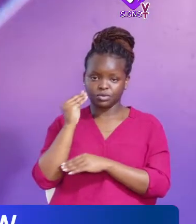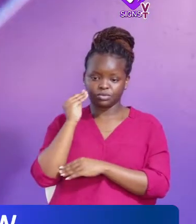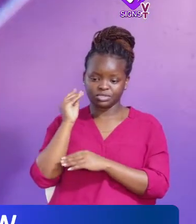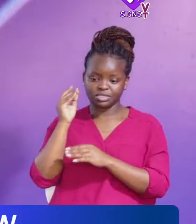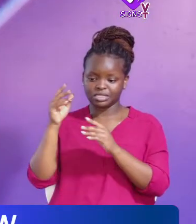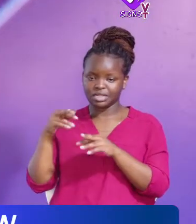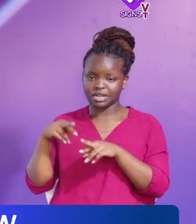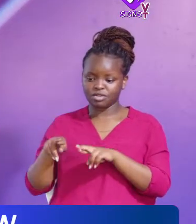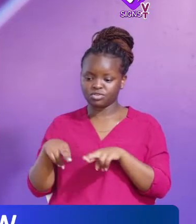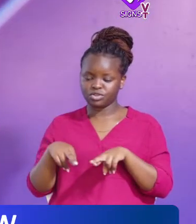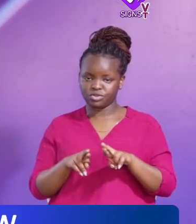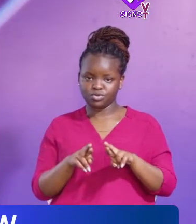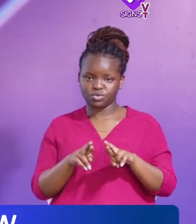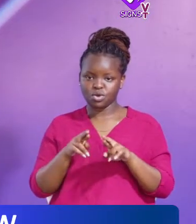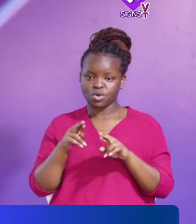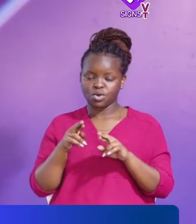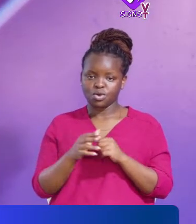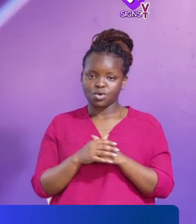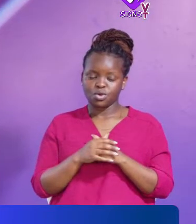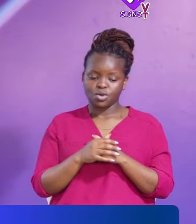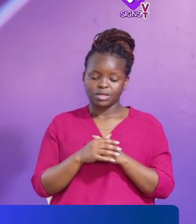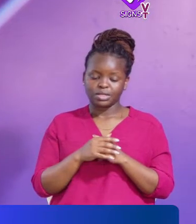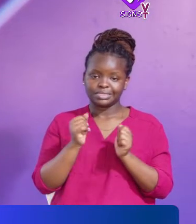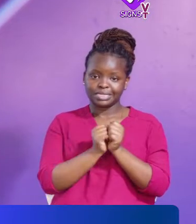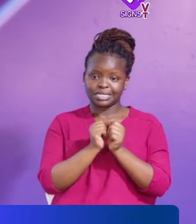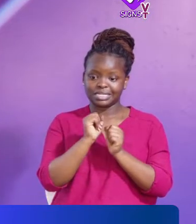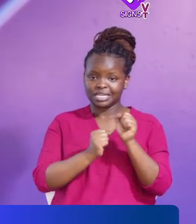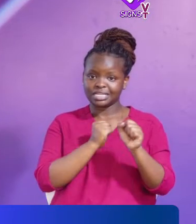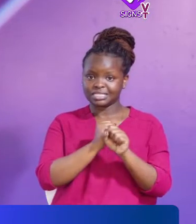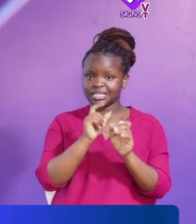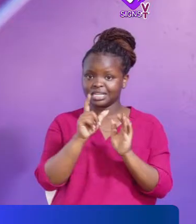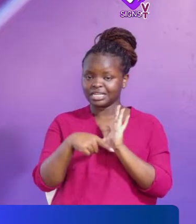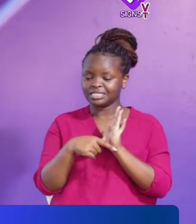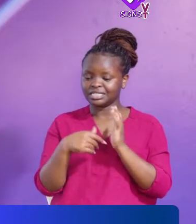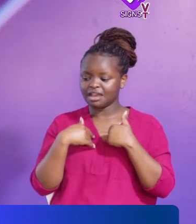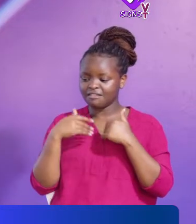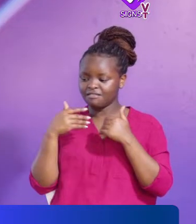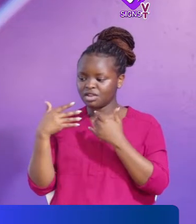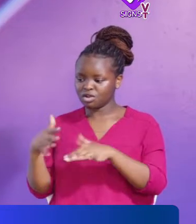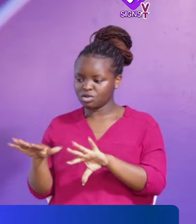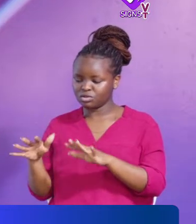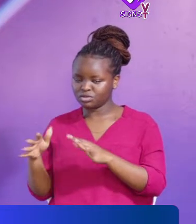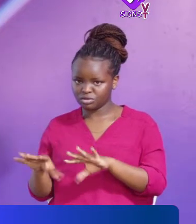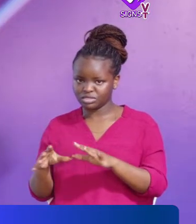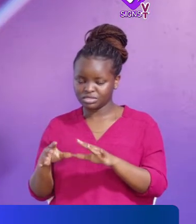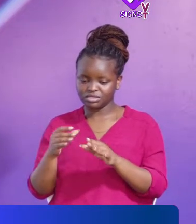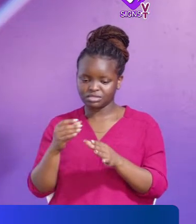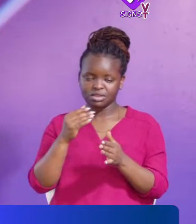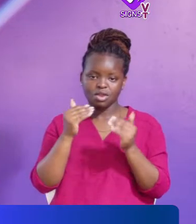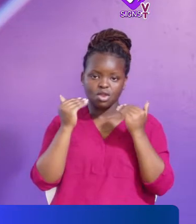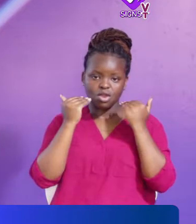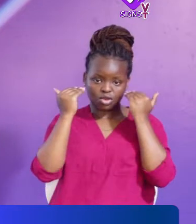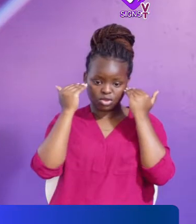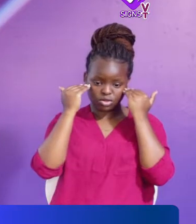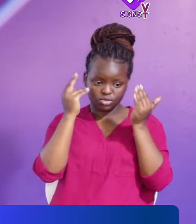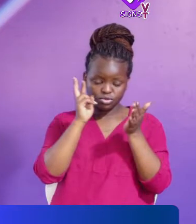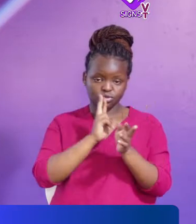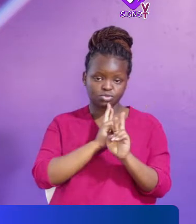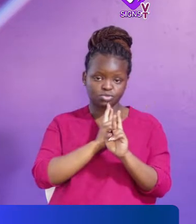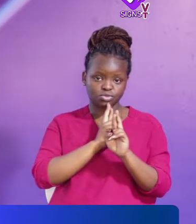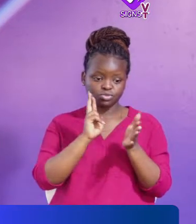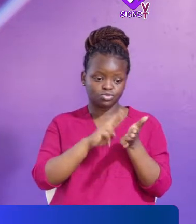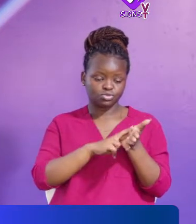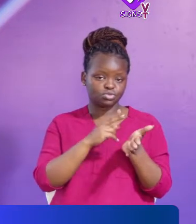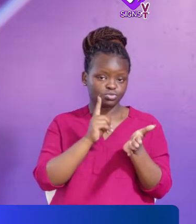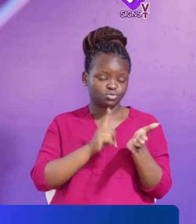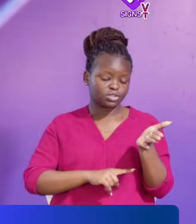now Kiambu. But a decade later, they are staring at huge losses after a court ruled that title deeds are fraudulent